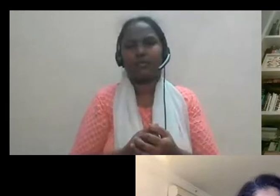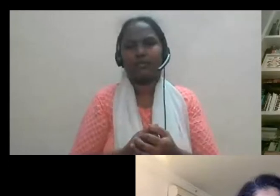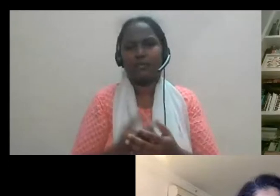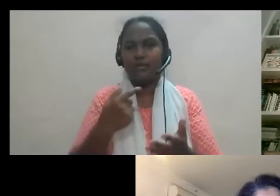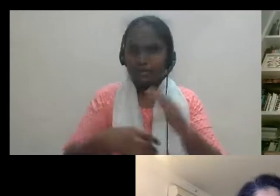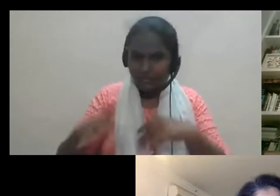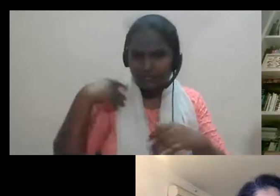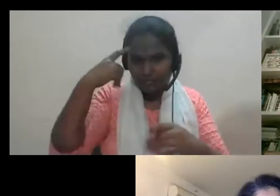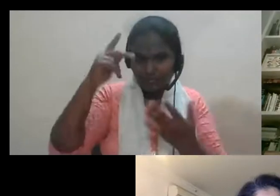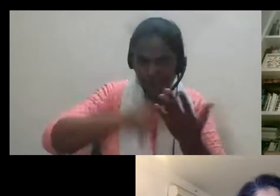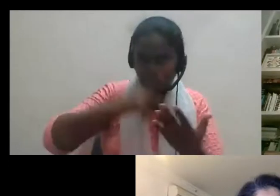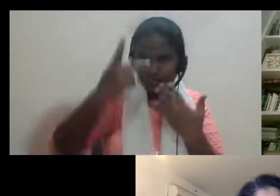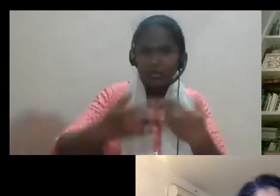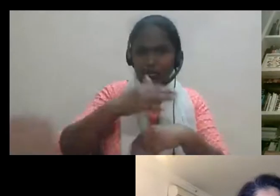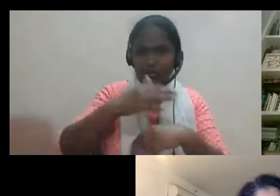started a program called